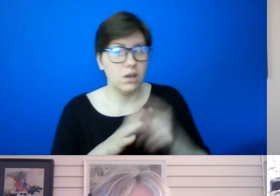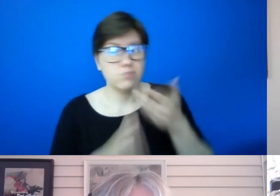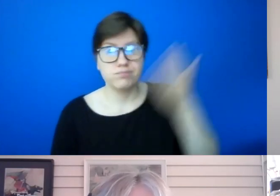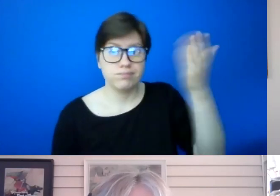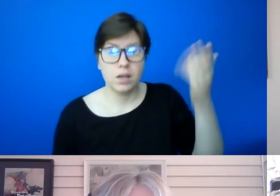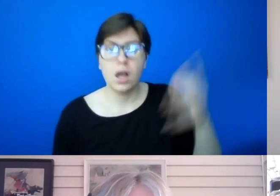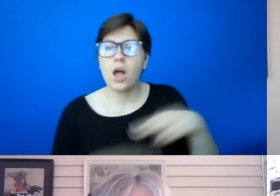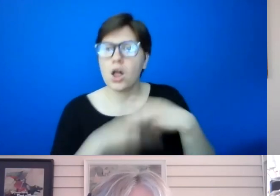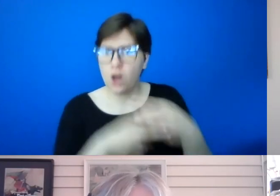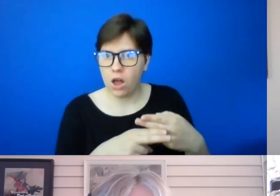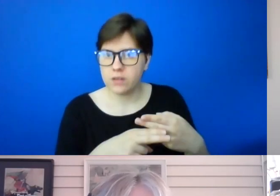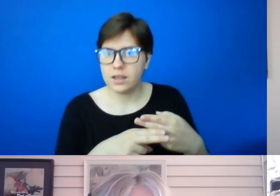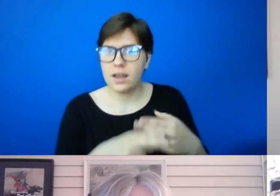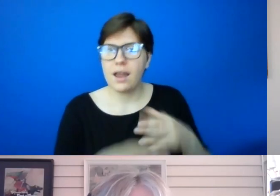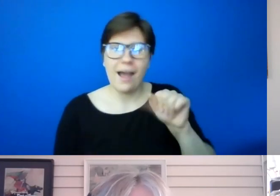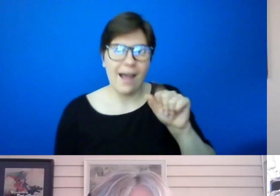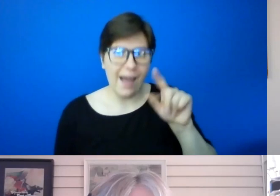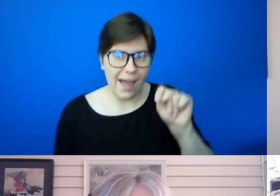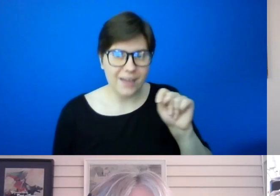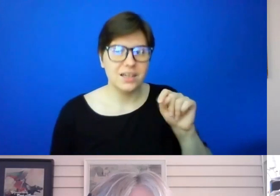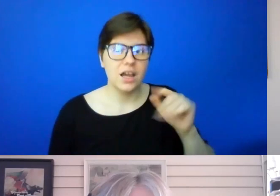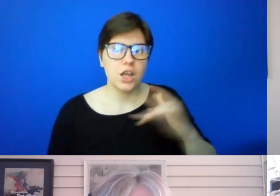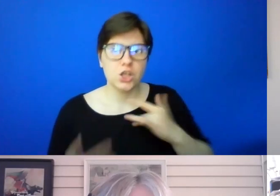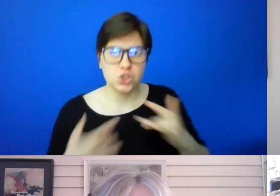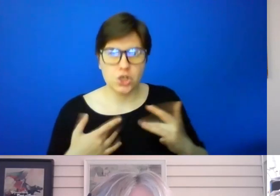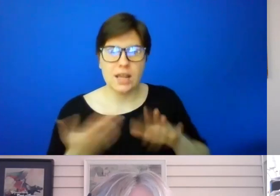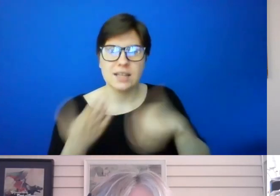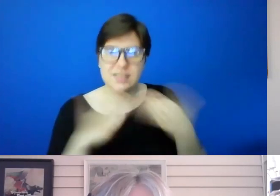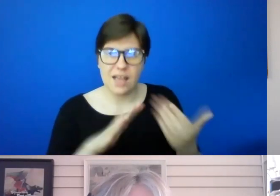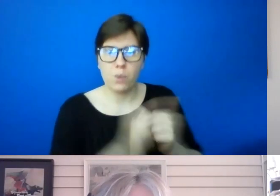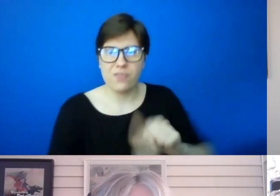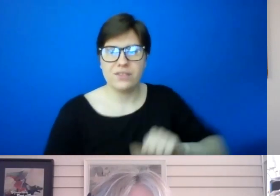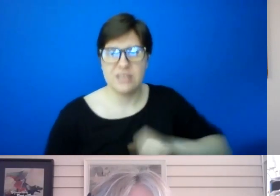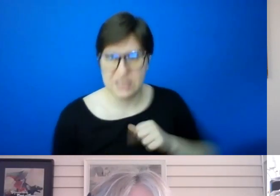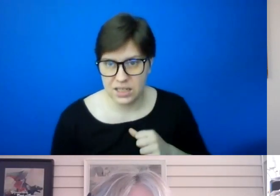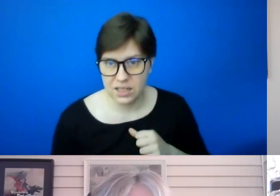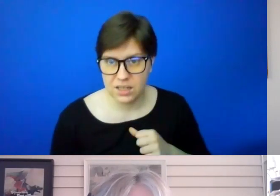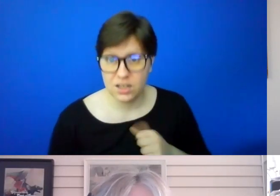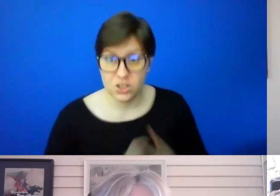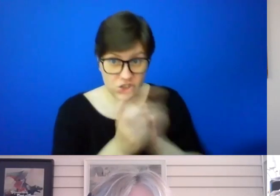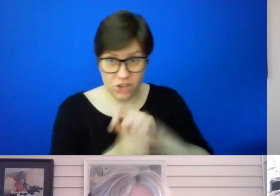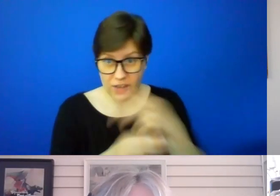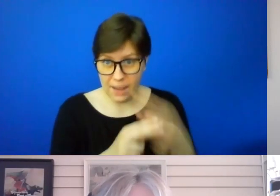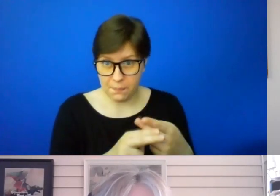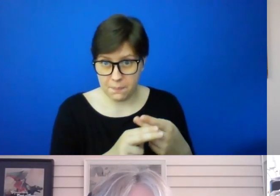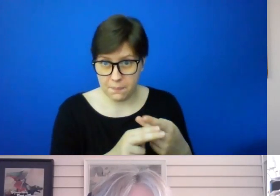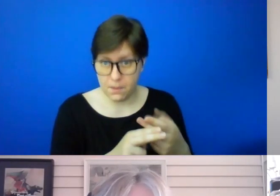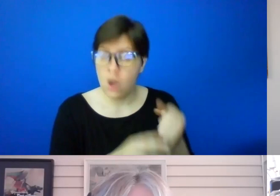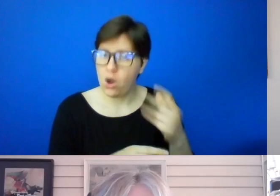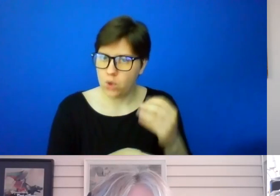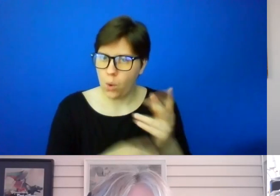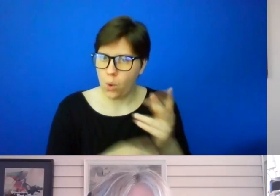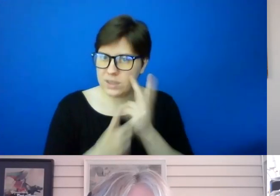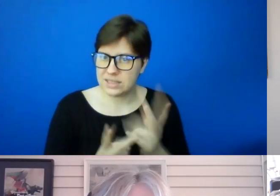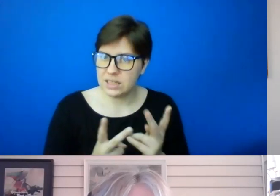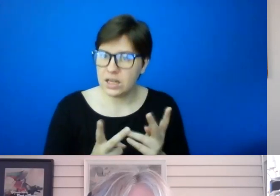an Act Concerning Death with Dignity. And so we see, you know, the reason that